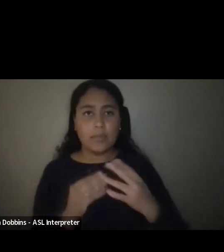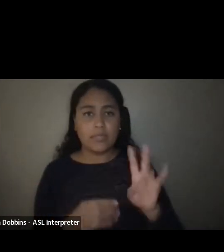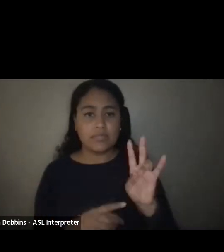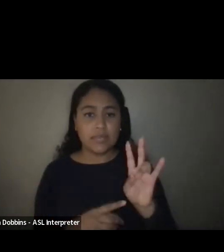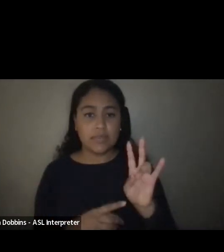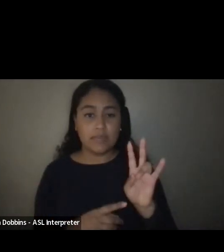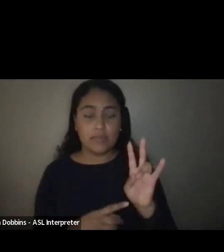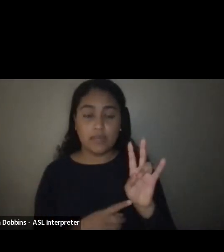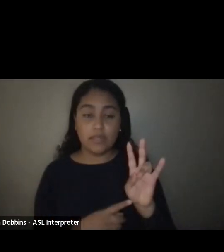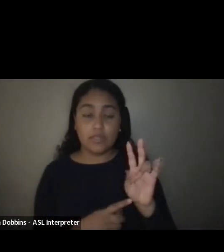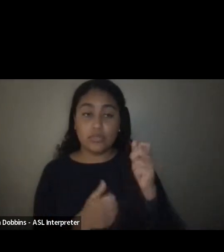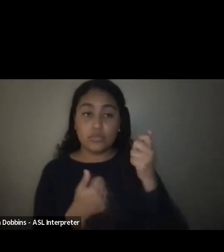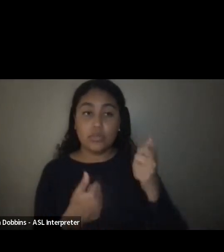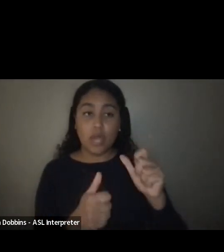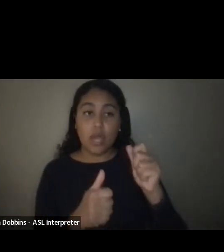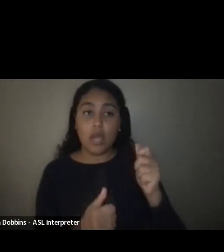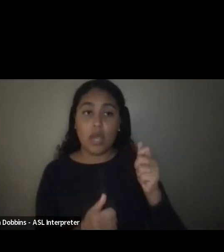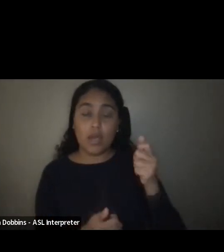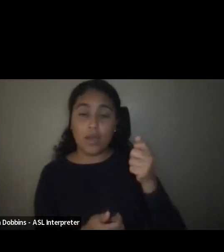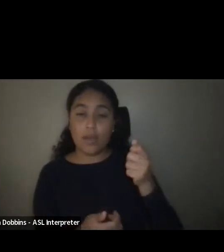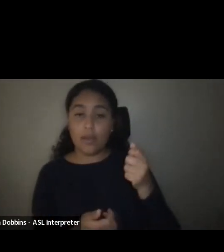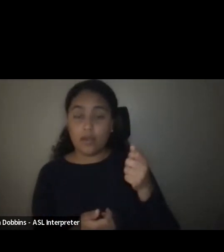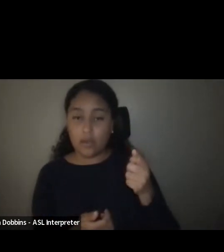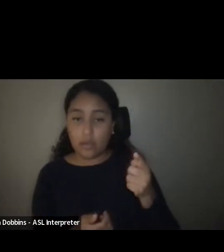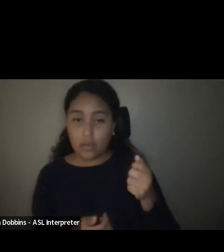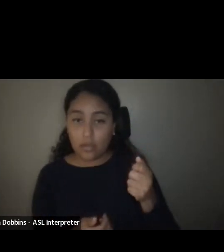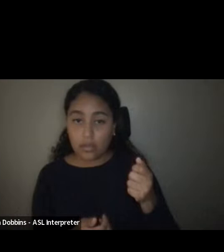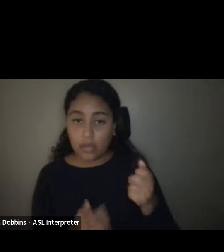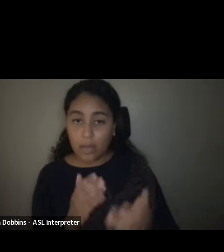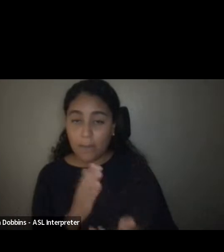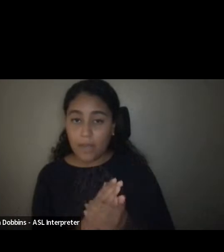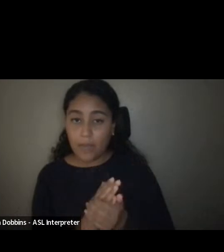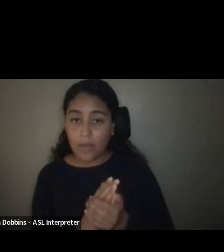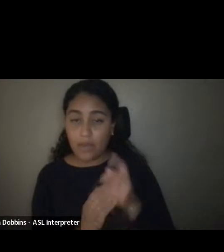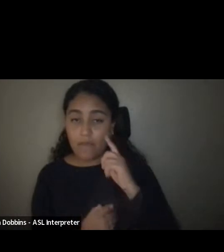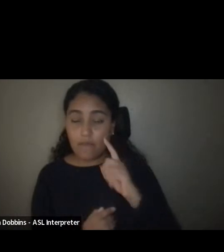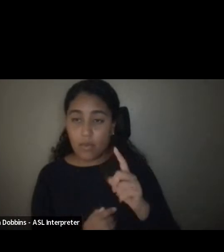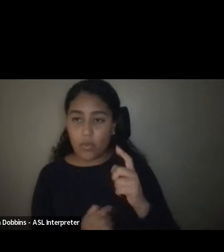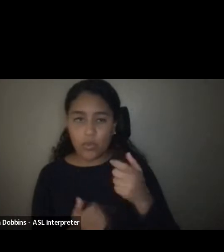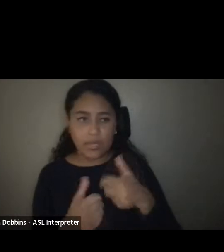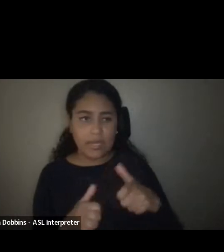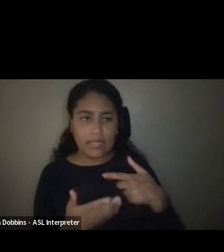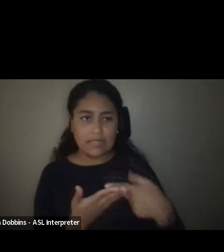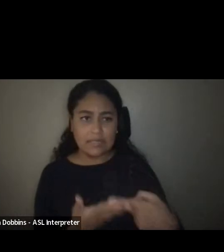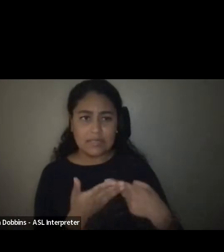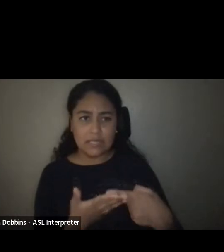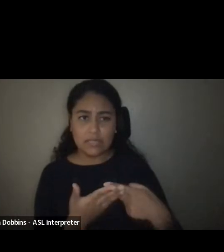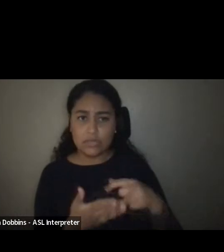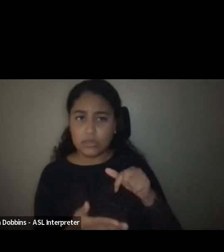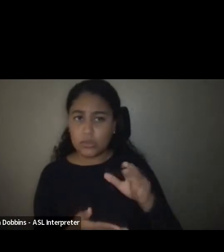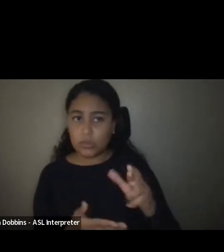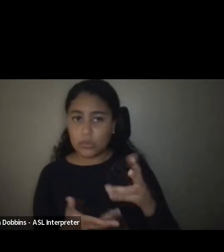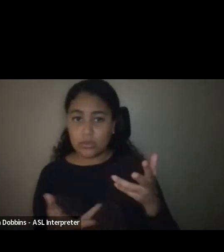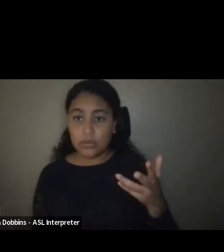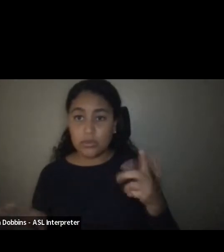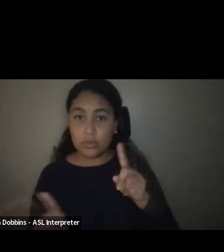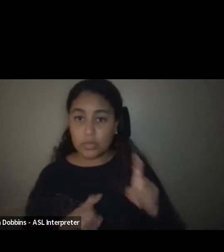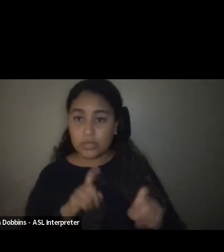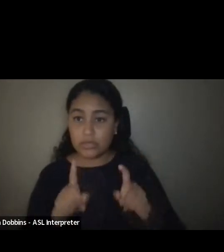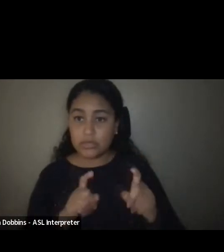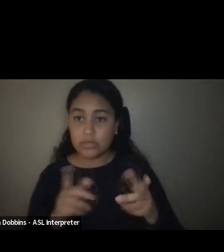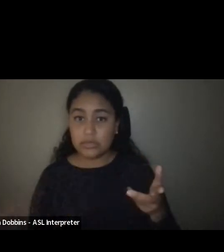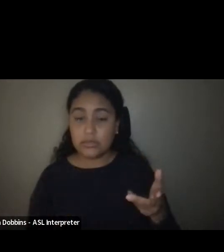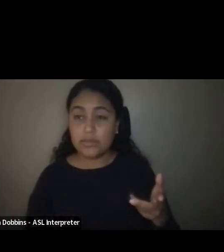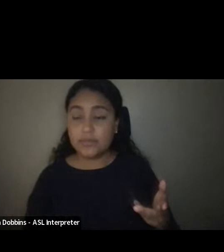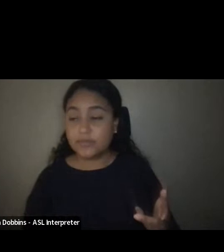of an amendment to the superintendent's employment agreement. Well, is there any discussion or any questions,